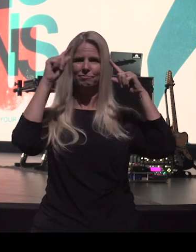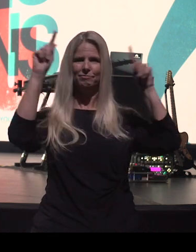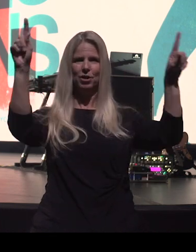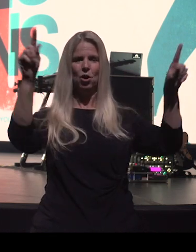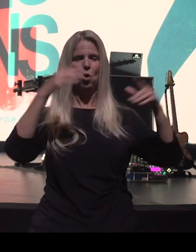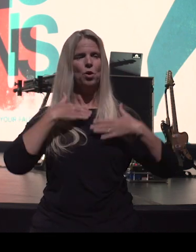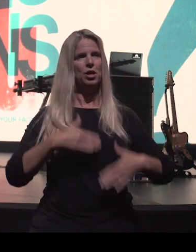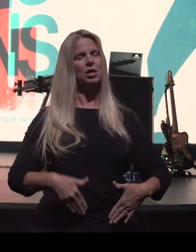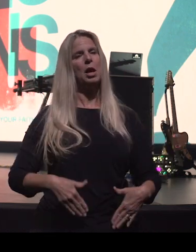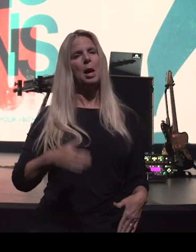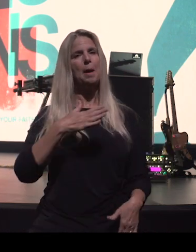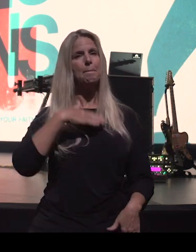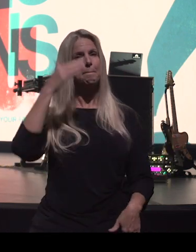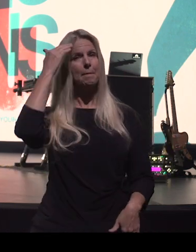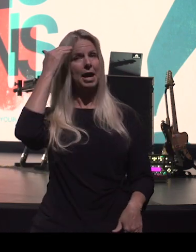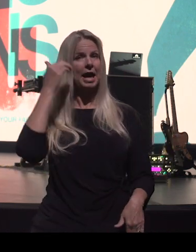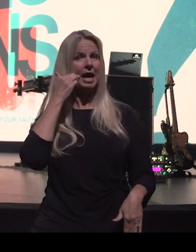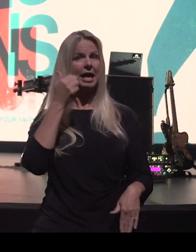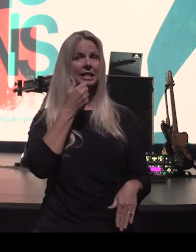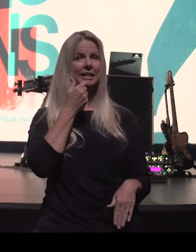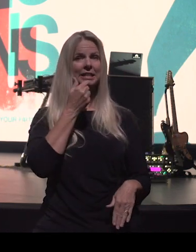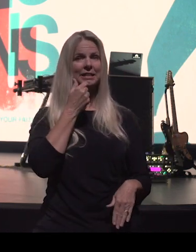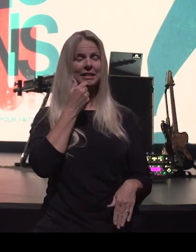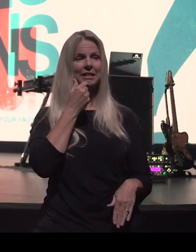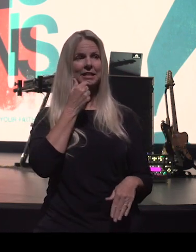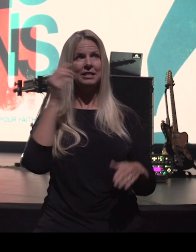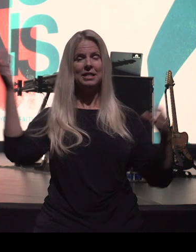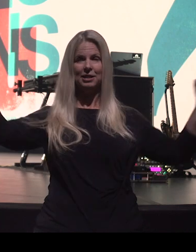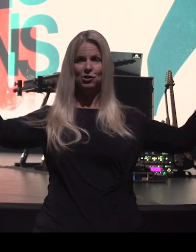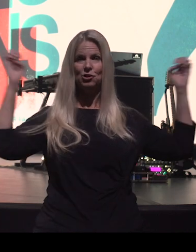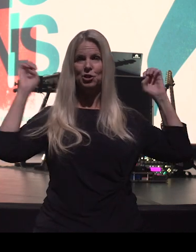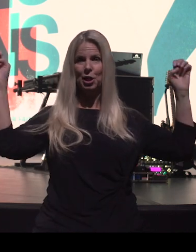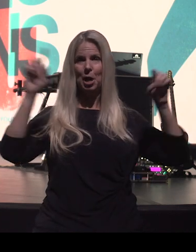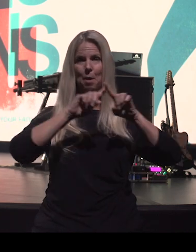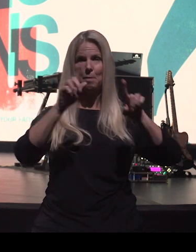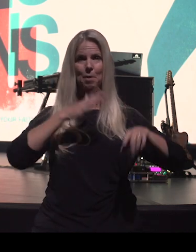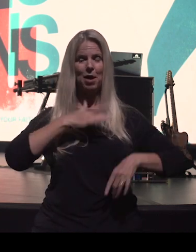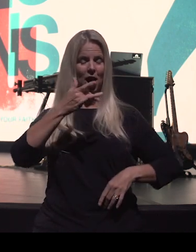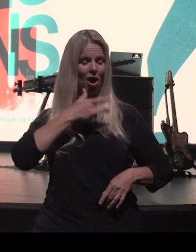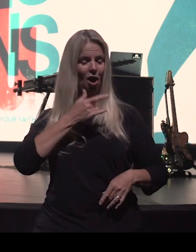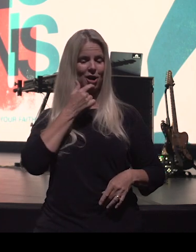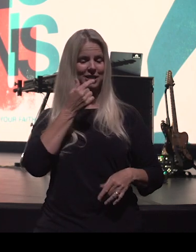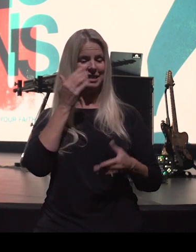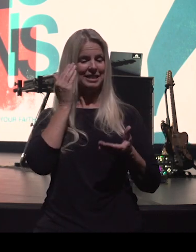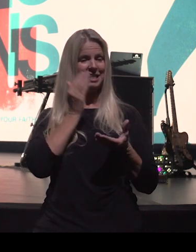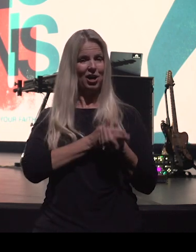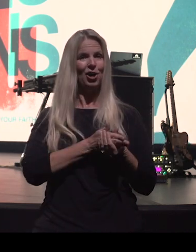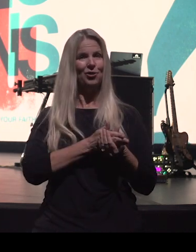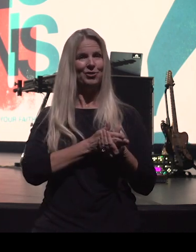My head says gym, but my heart says tacos. I'm going tacos. I'm going tacos.